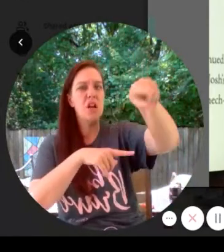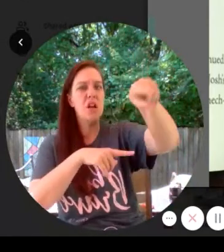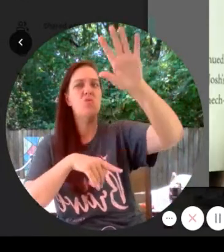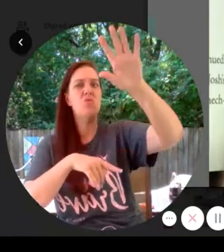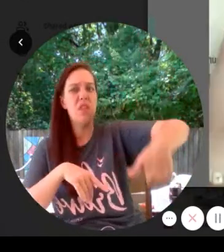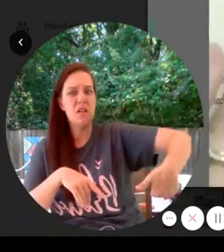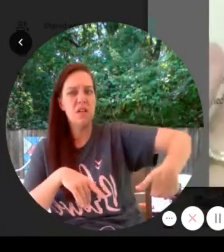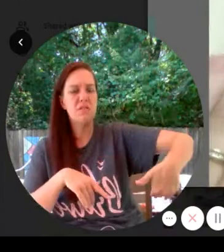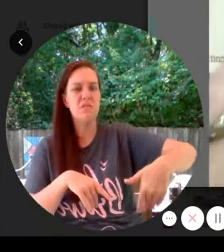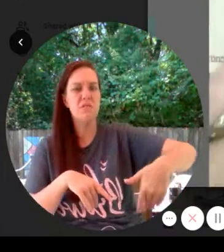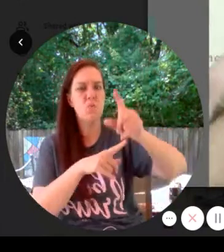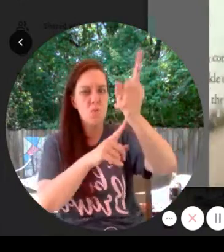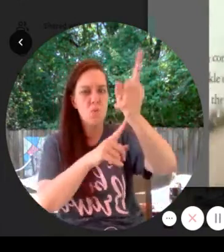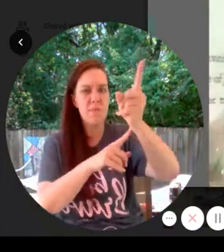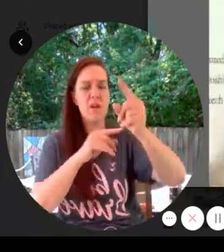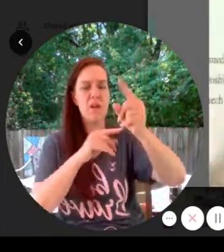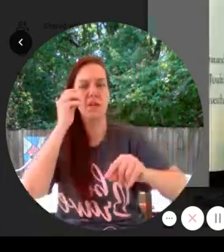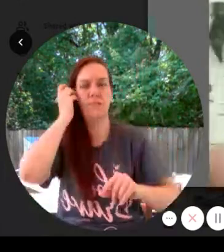late.